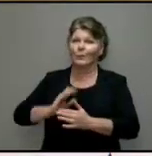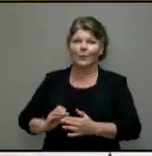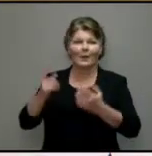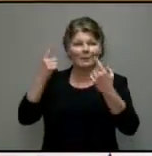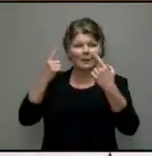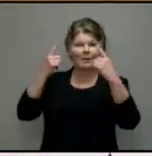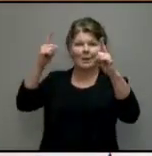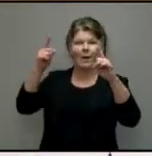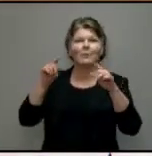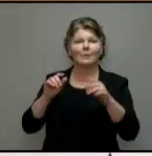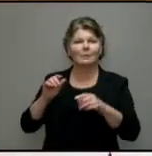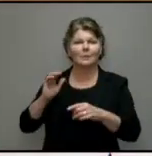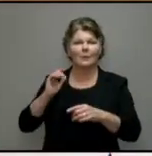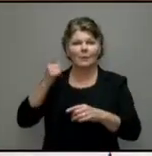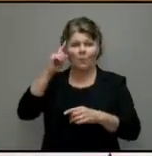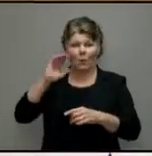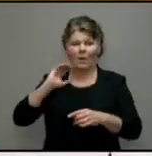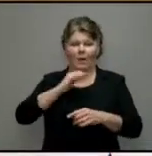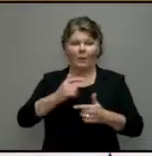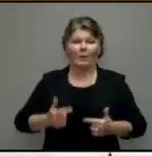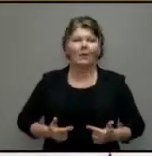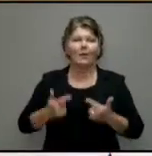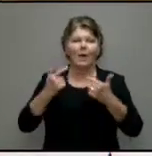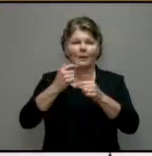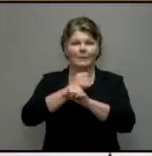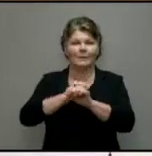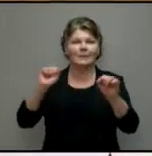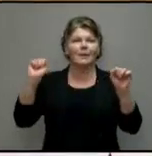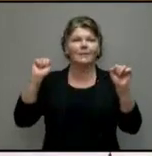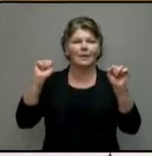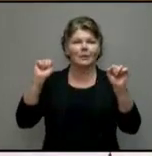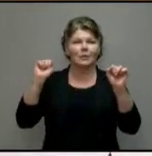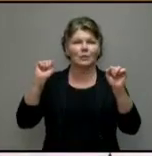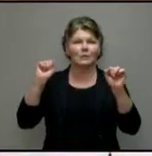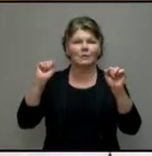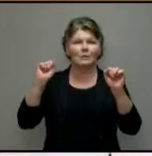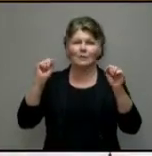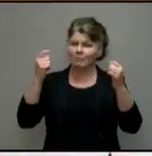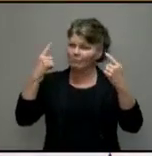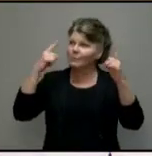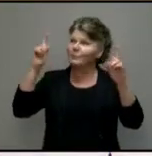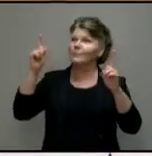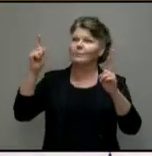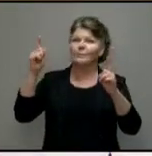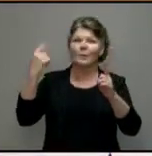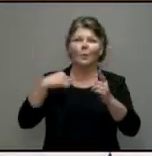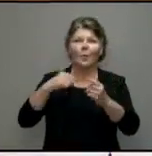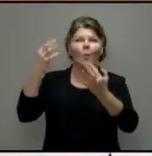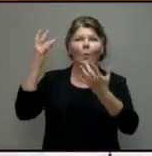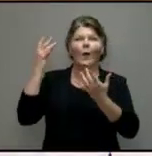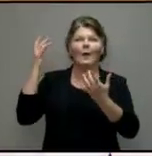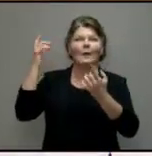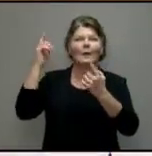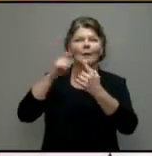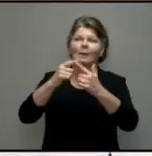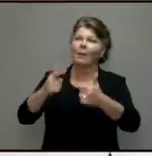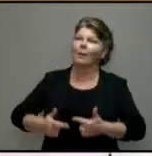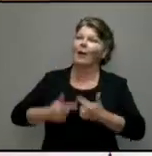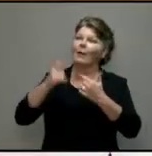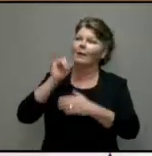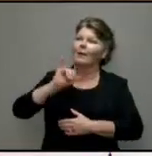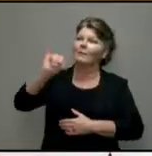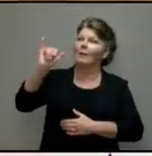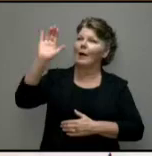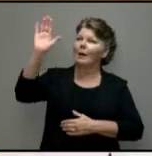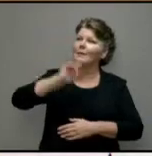our life and salvation is certain and awaiting that day when we will live in that final prophecy of life everlasting in his